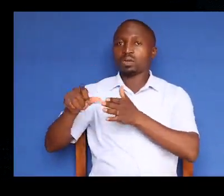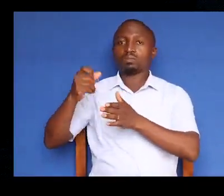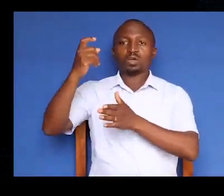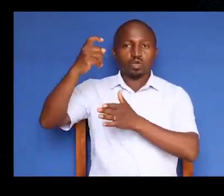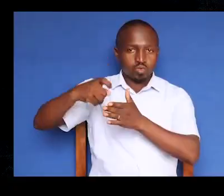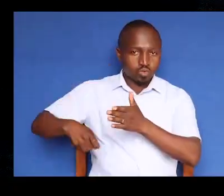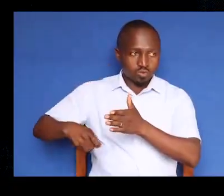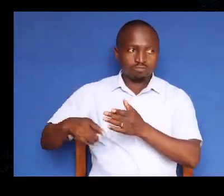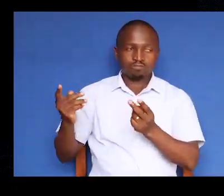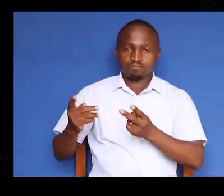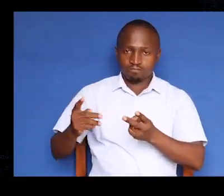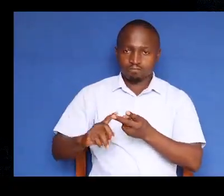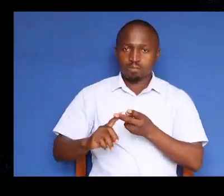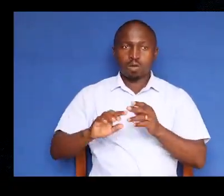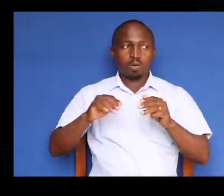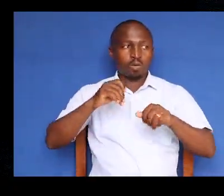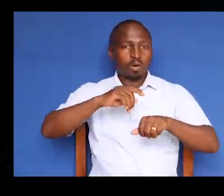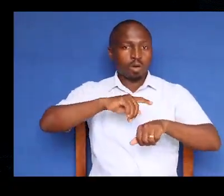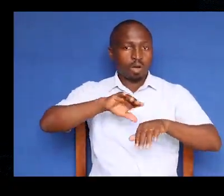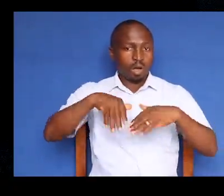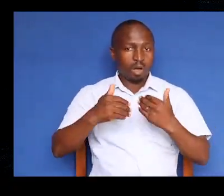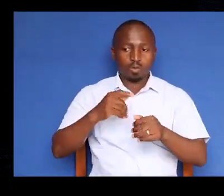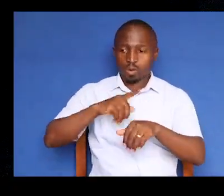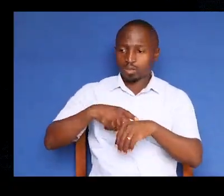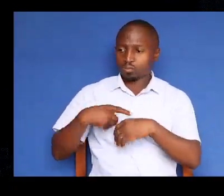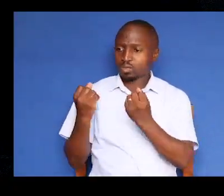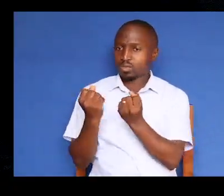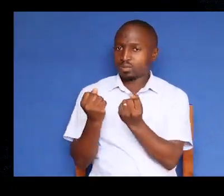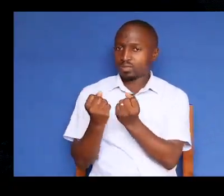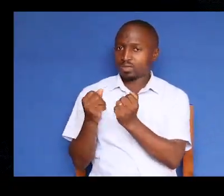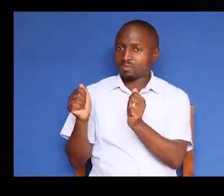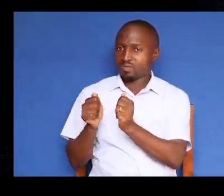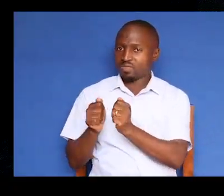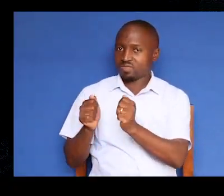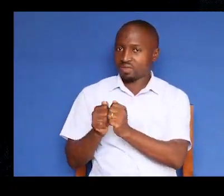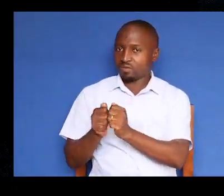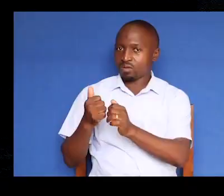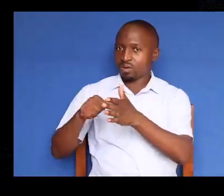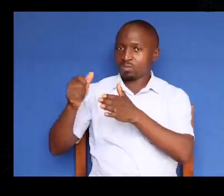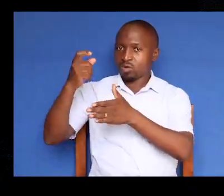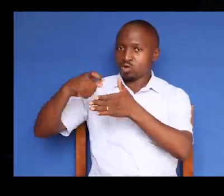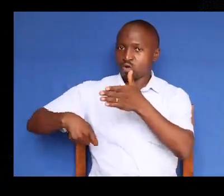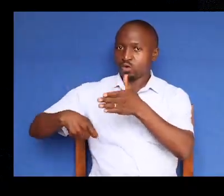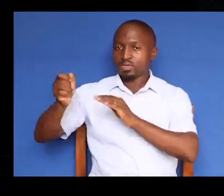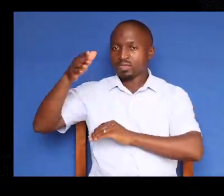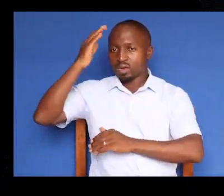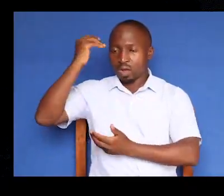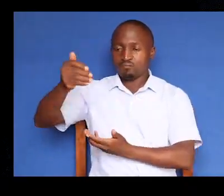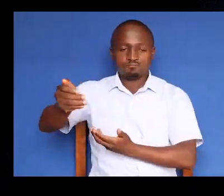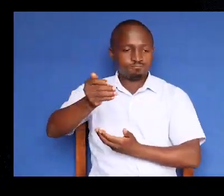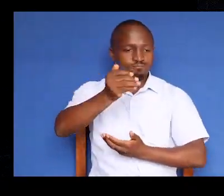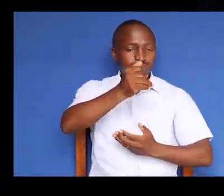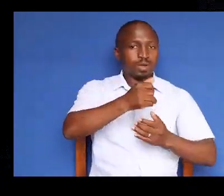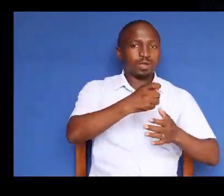or sometime maybe tax on production. When you produce something, government is taking